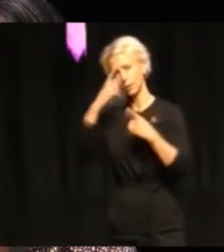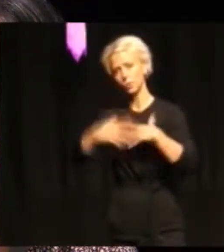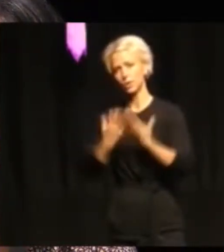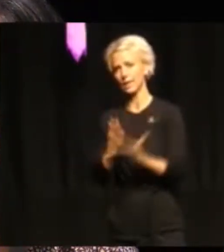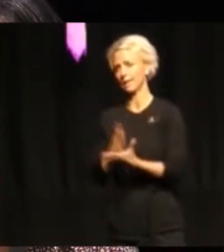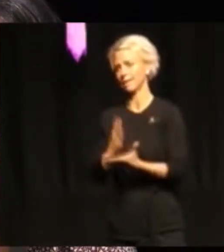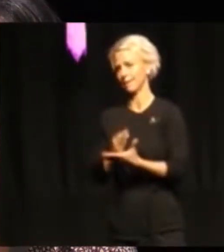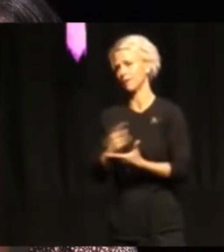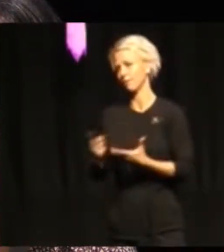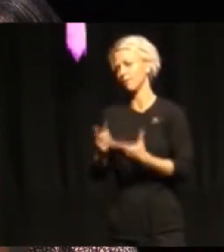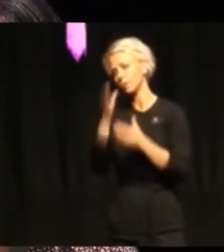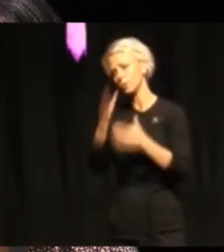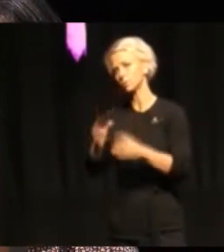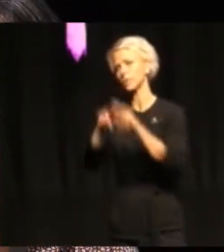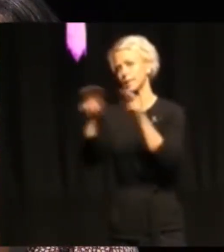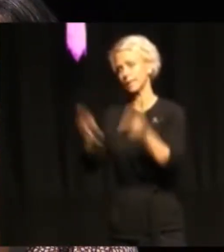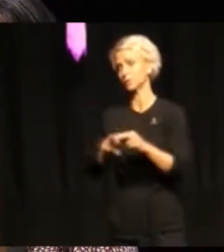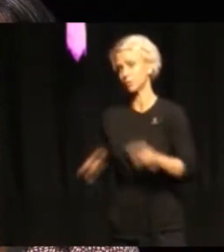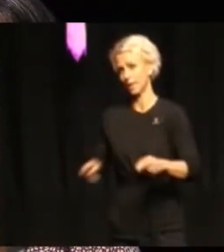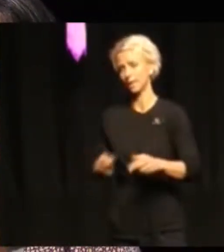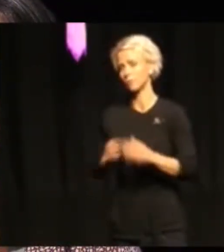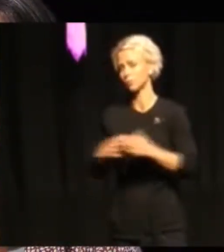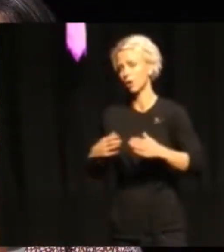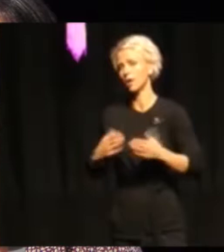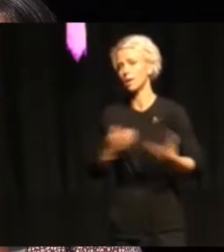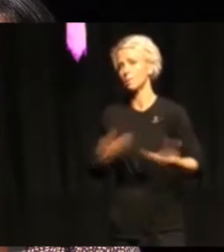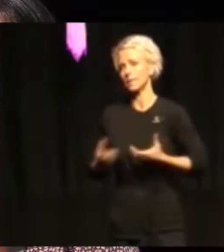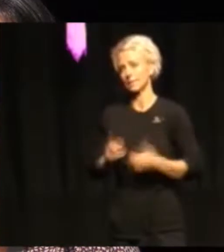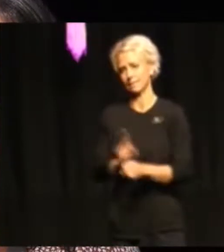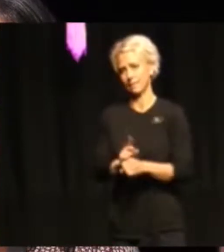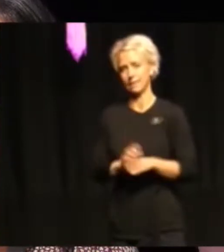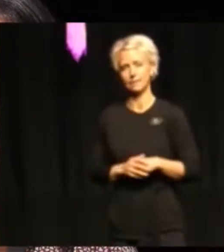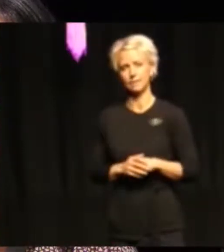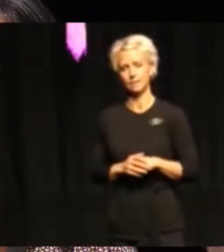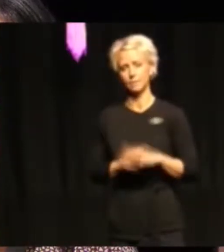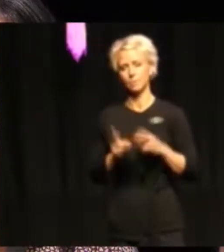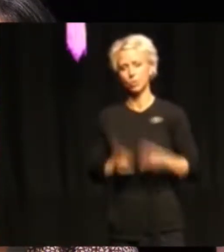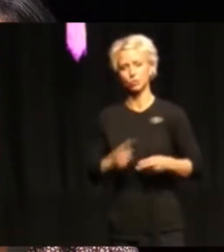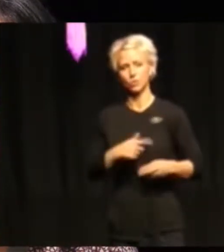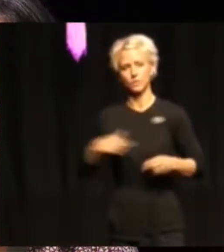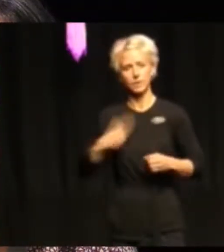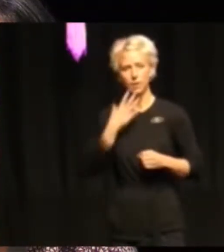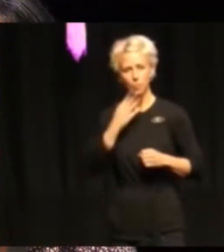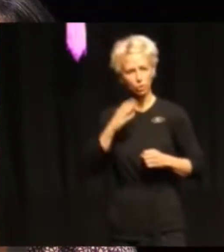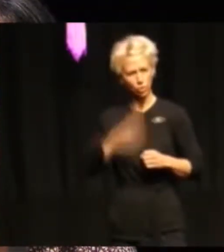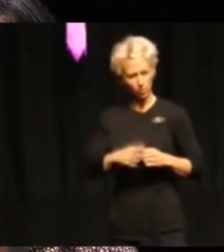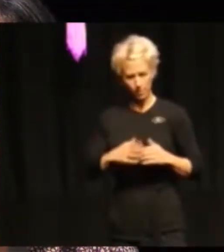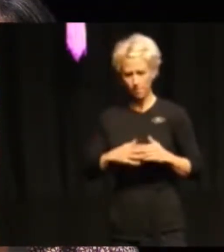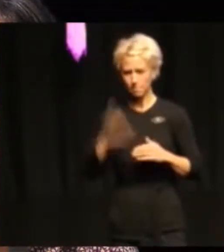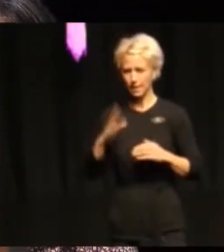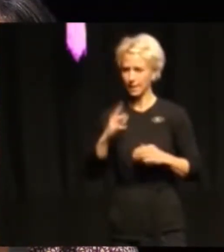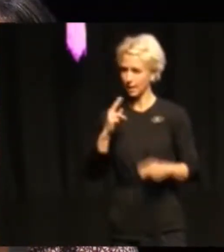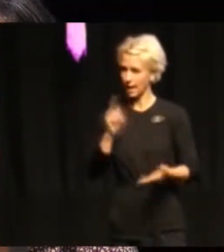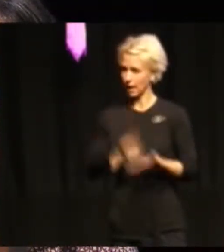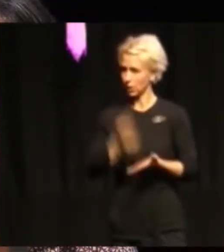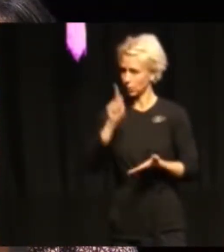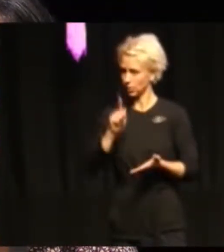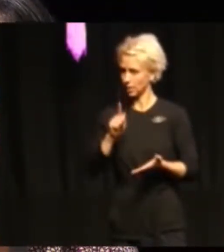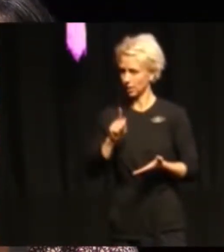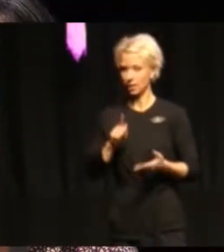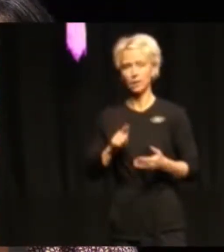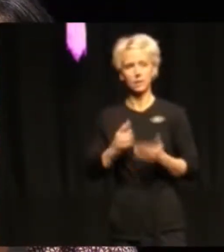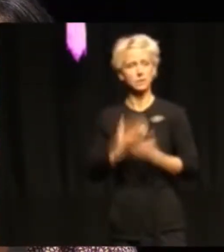have very much time. And then we will talk a little bit about some of the emerging rights. What are